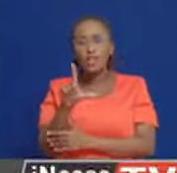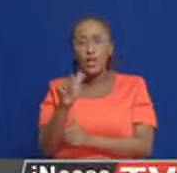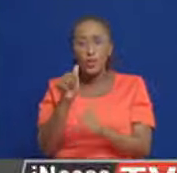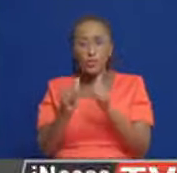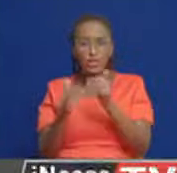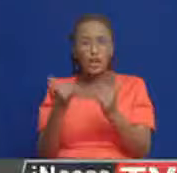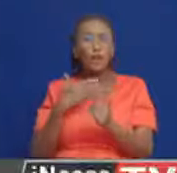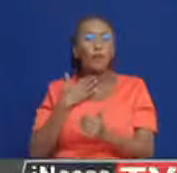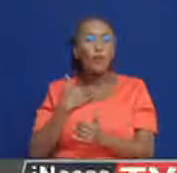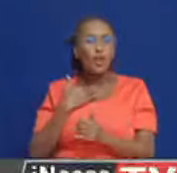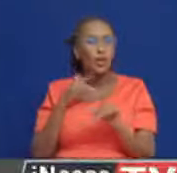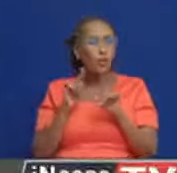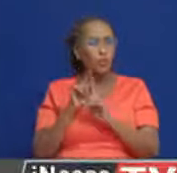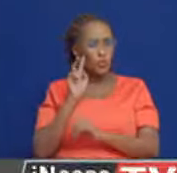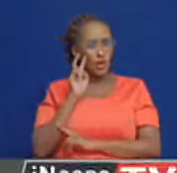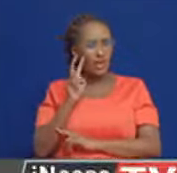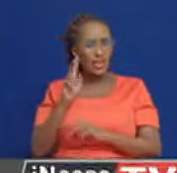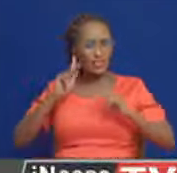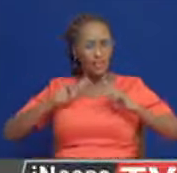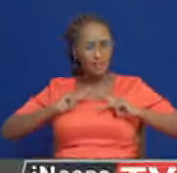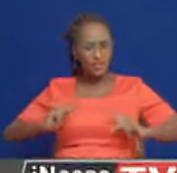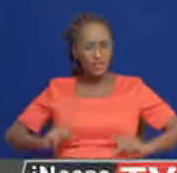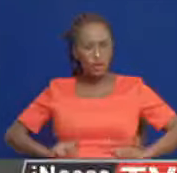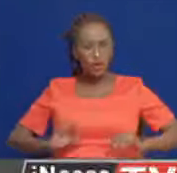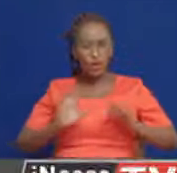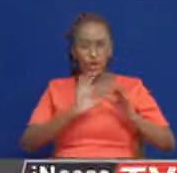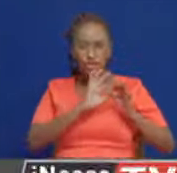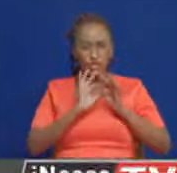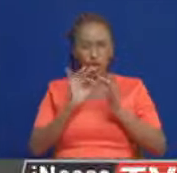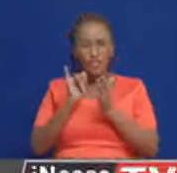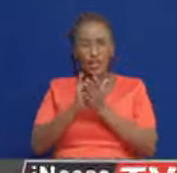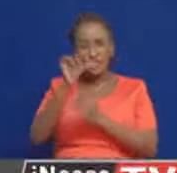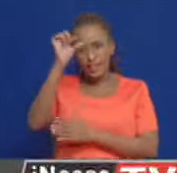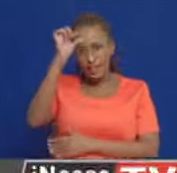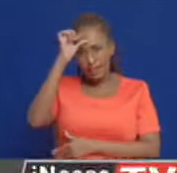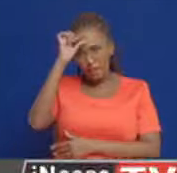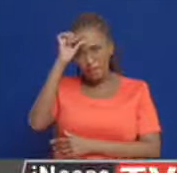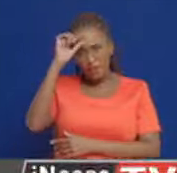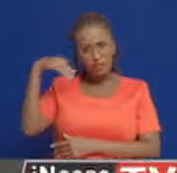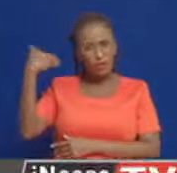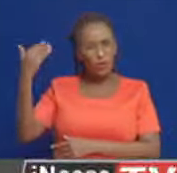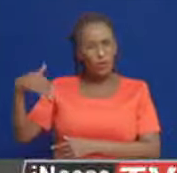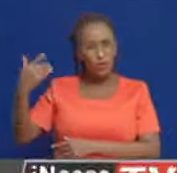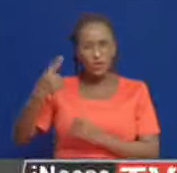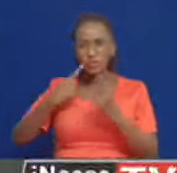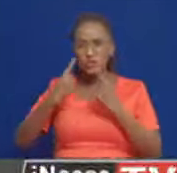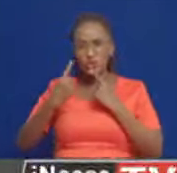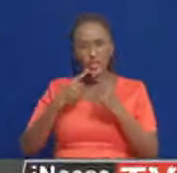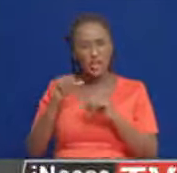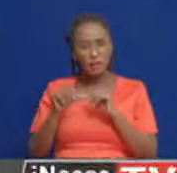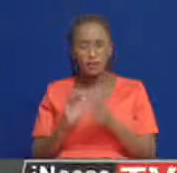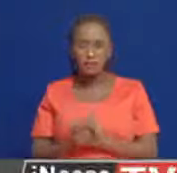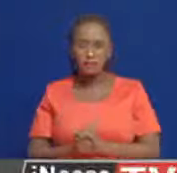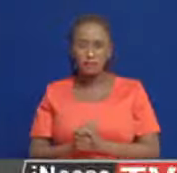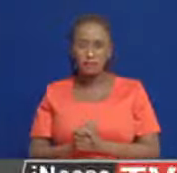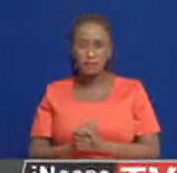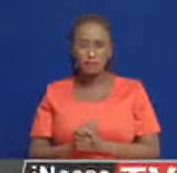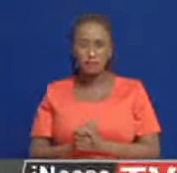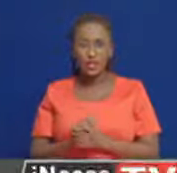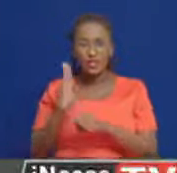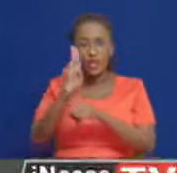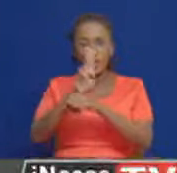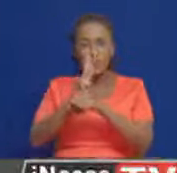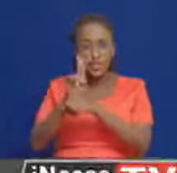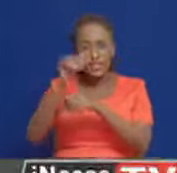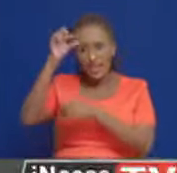to also look at the fiscal consolidation that the government has always spoken about. Now, the expenditure of government